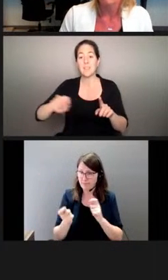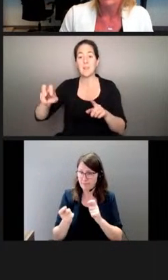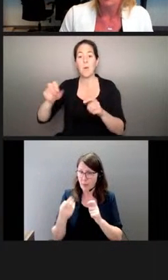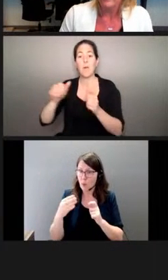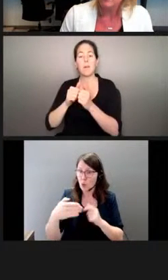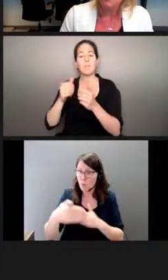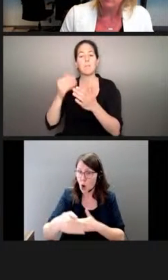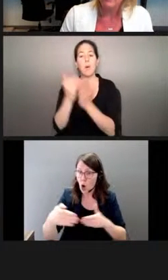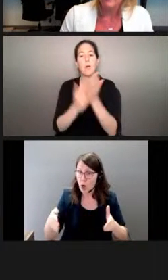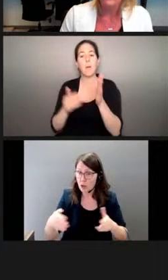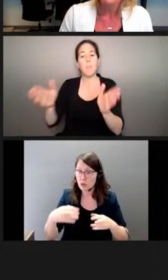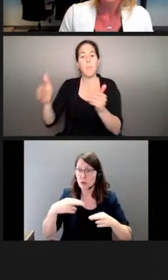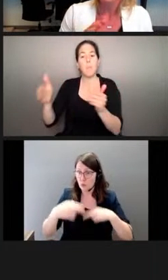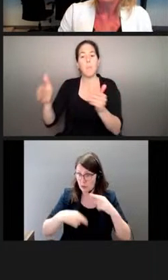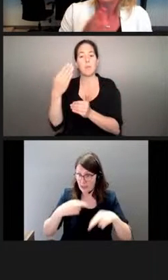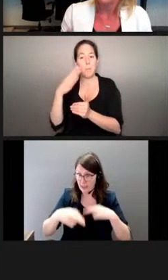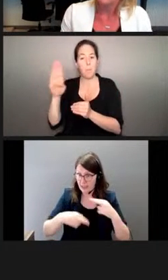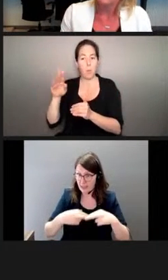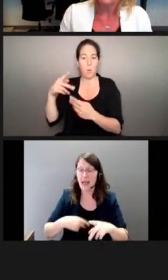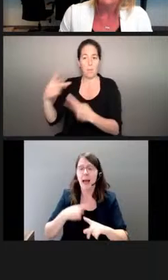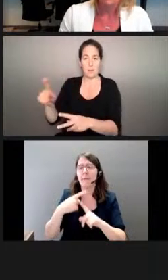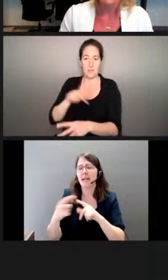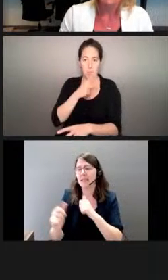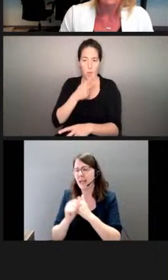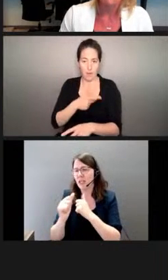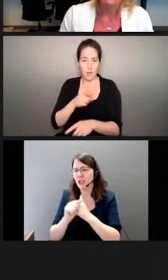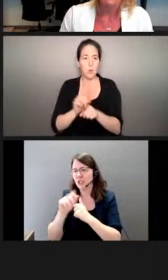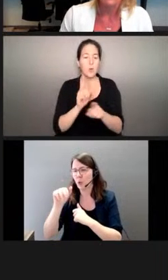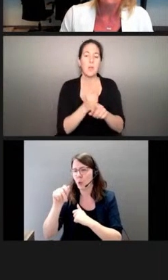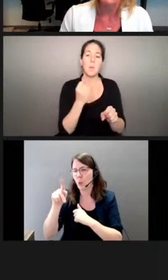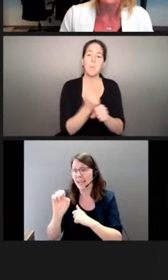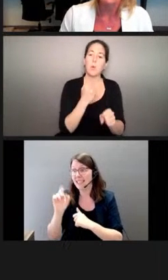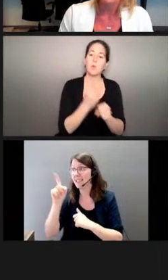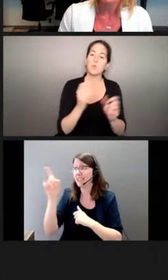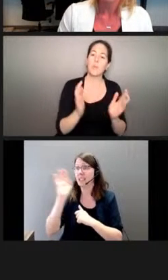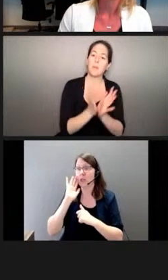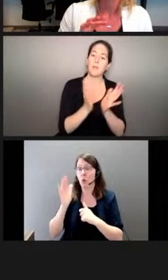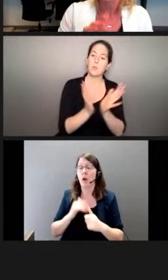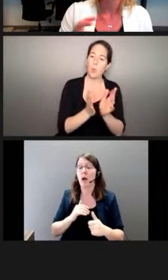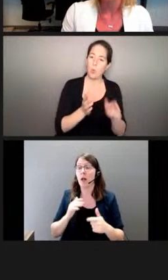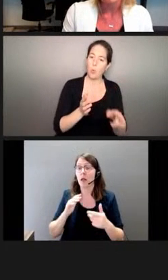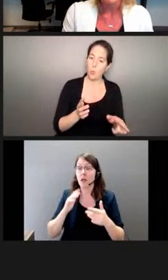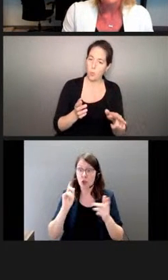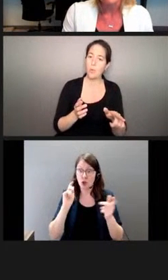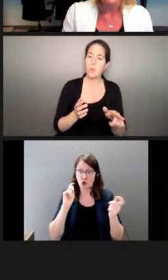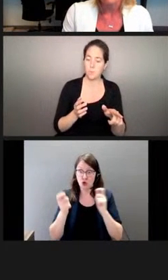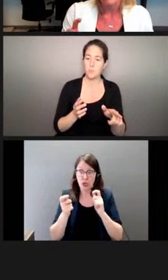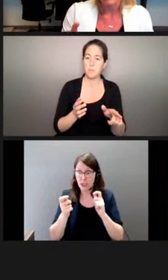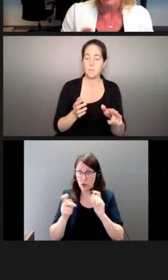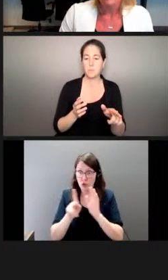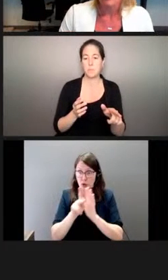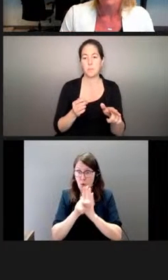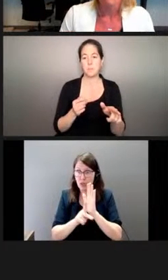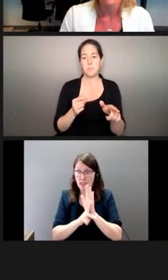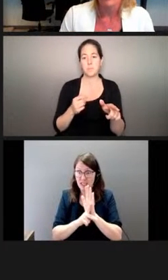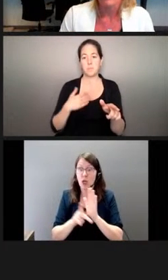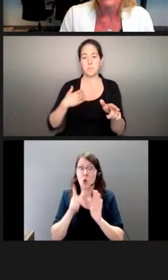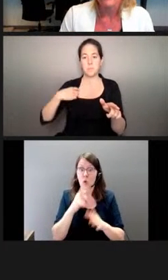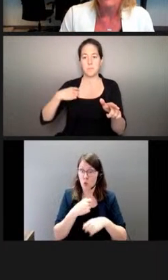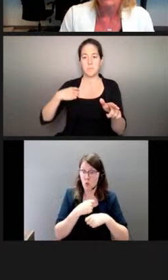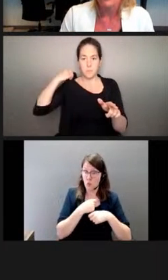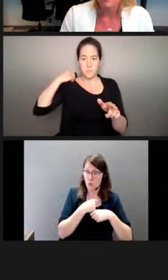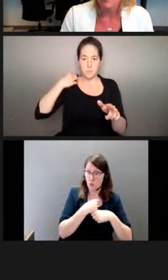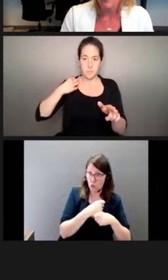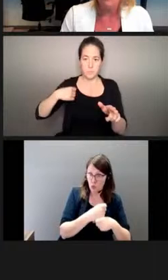hazardous and special waste program, that transition to individual producer responsibility was not taken into consideration when